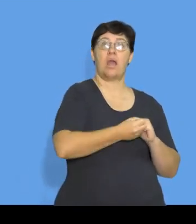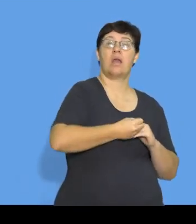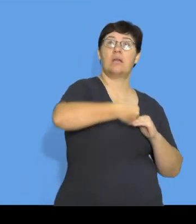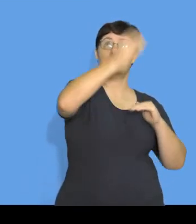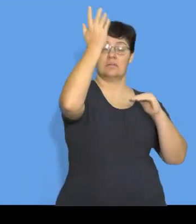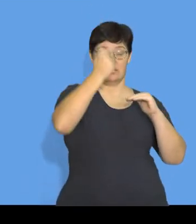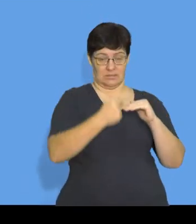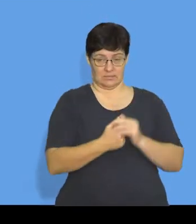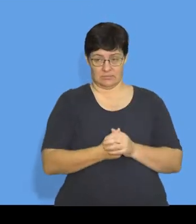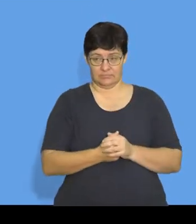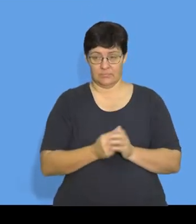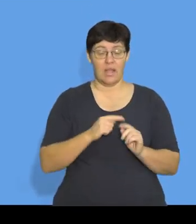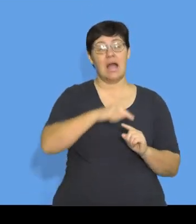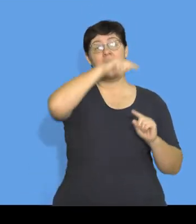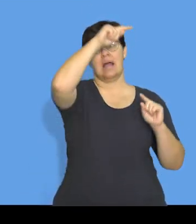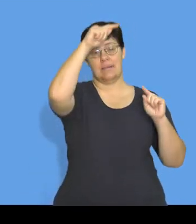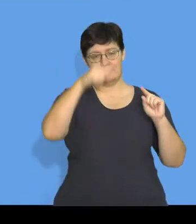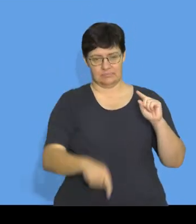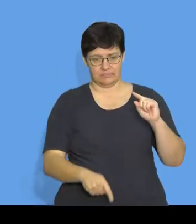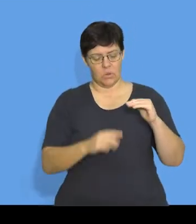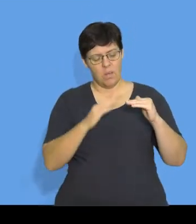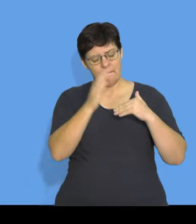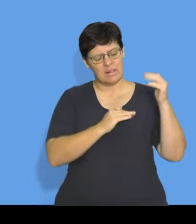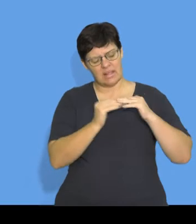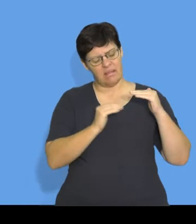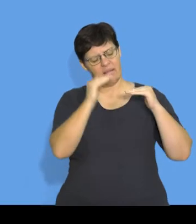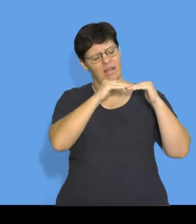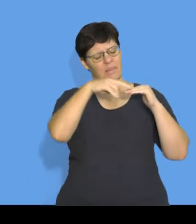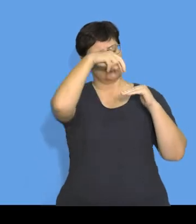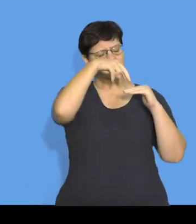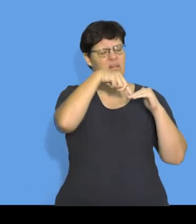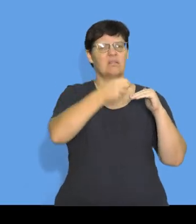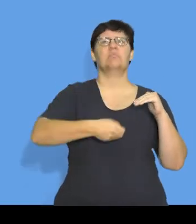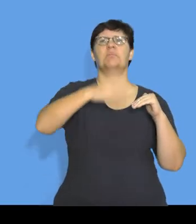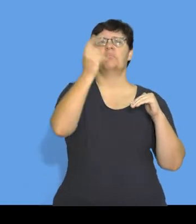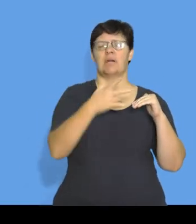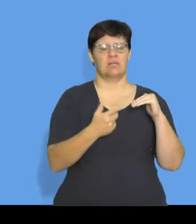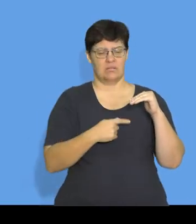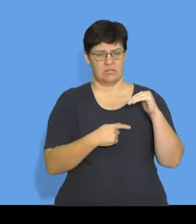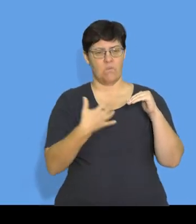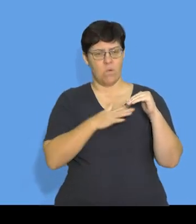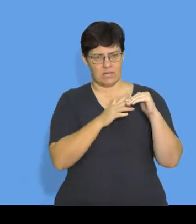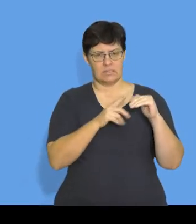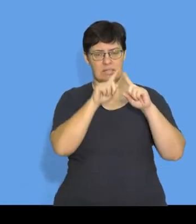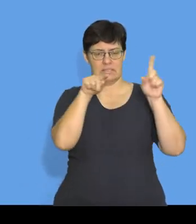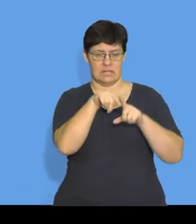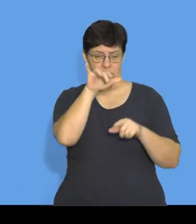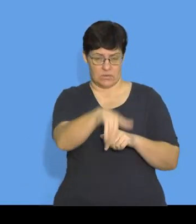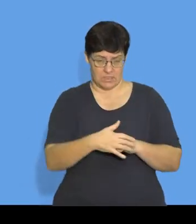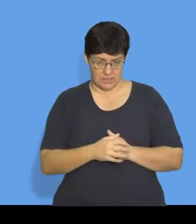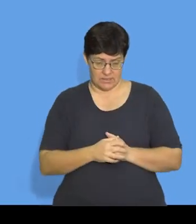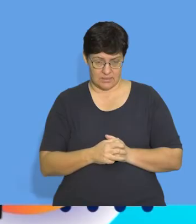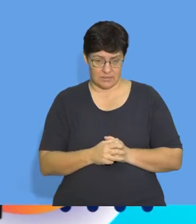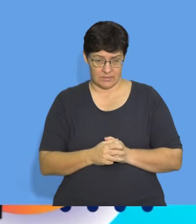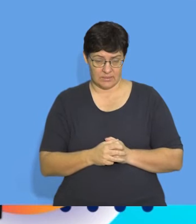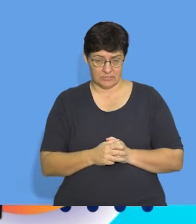went up and then came down. I want delta y. Delta